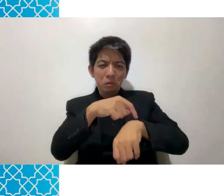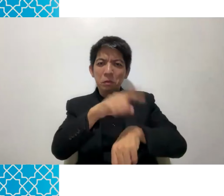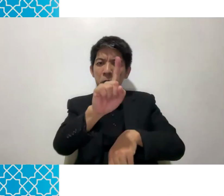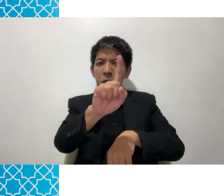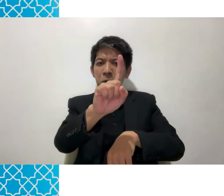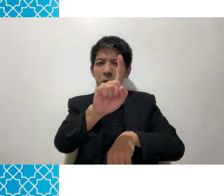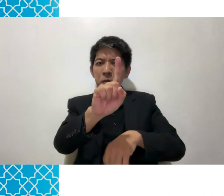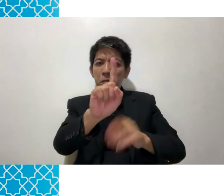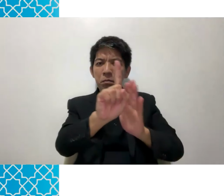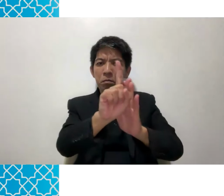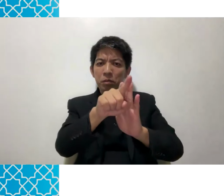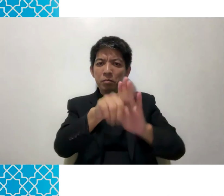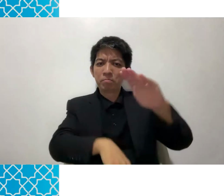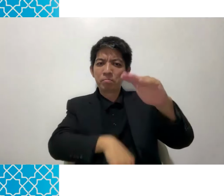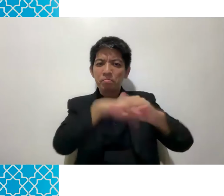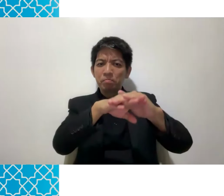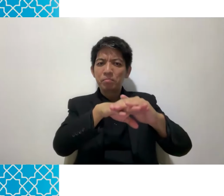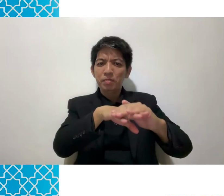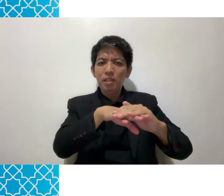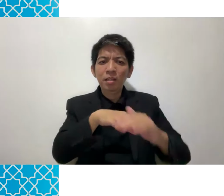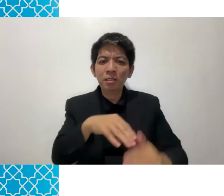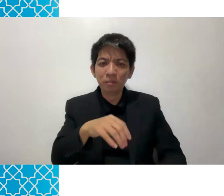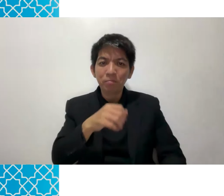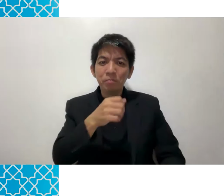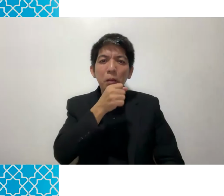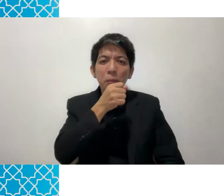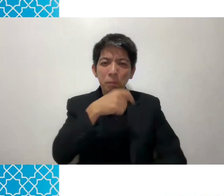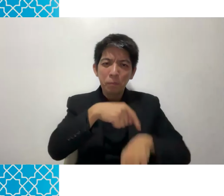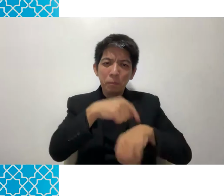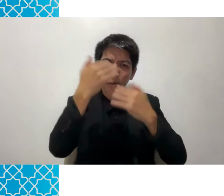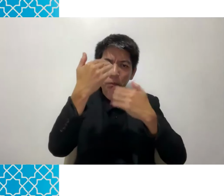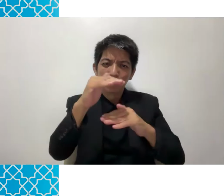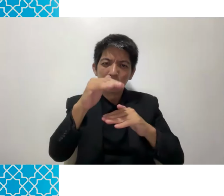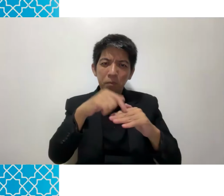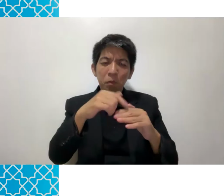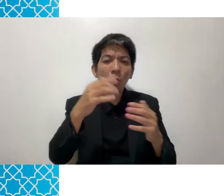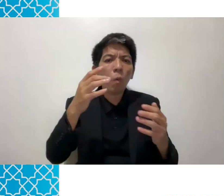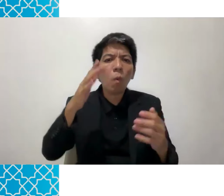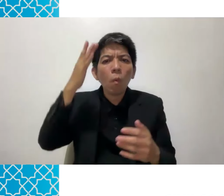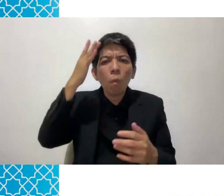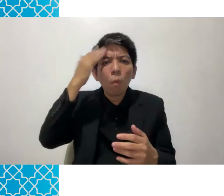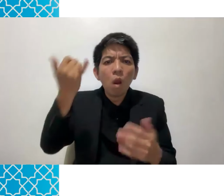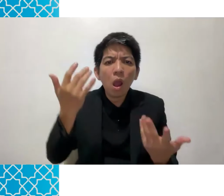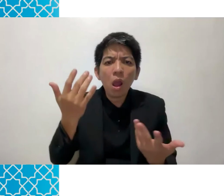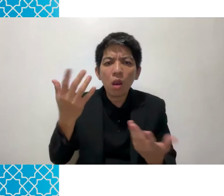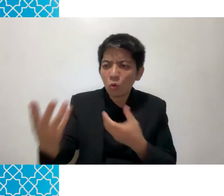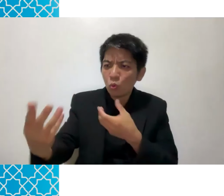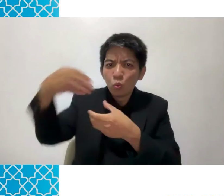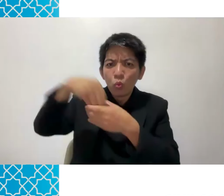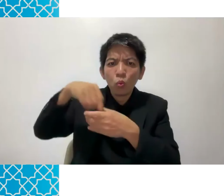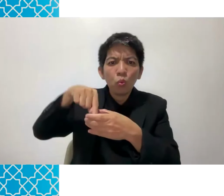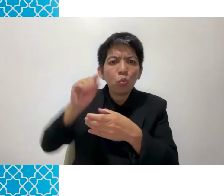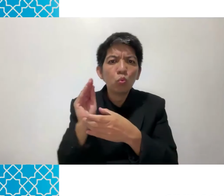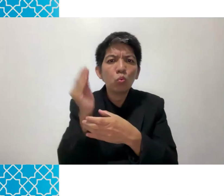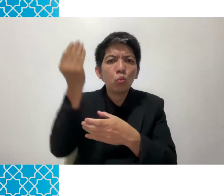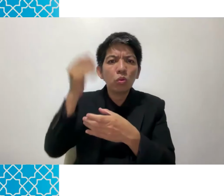value of community engagement, especially with youth and women in mind. I also want to highlight that we've